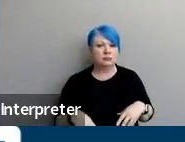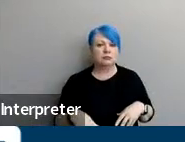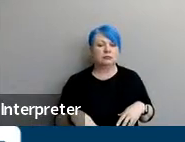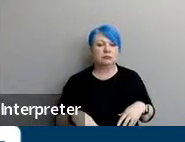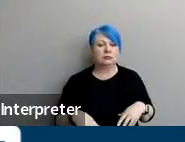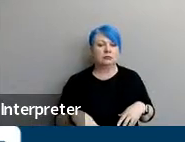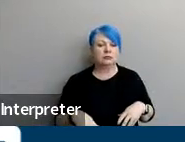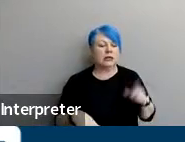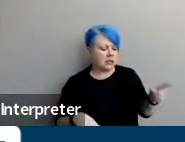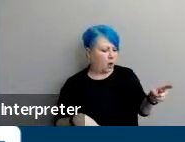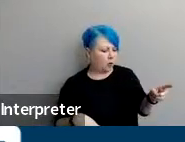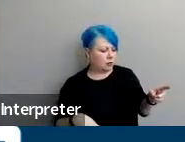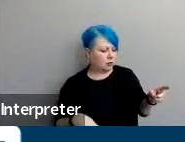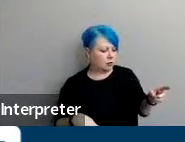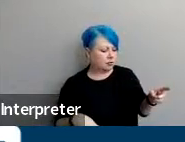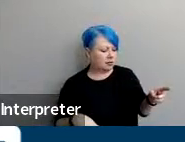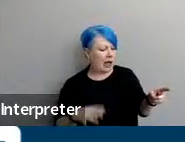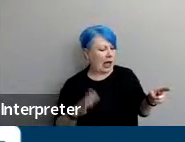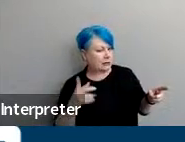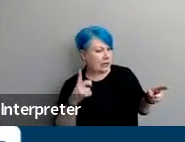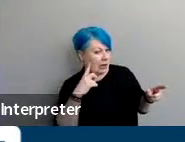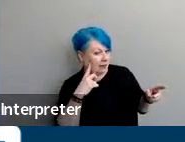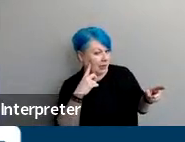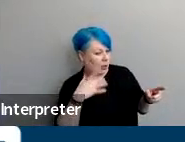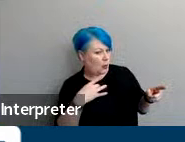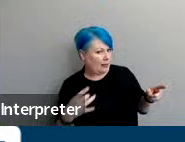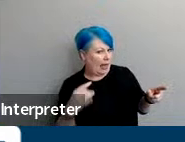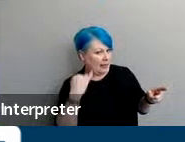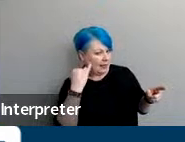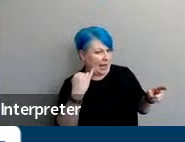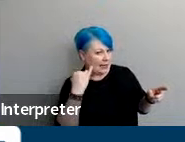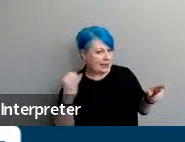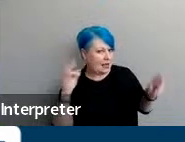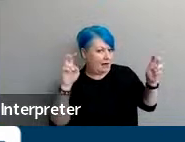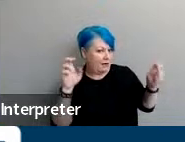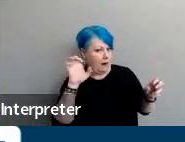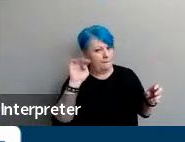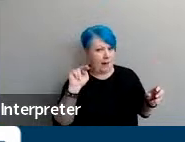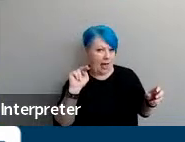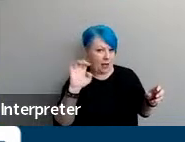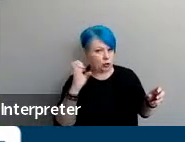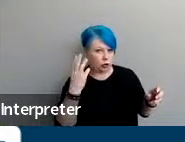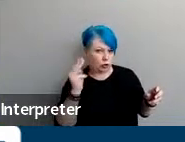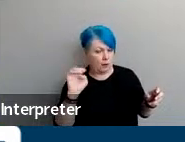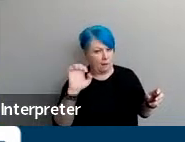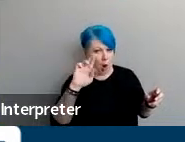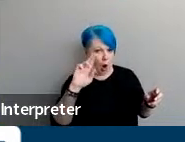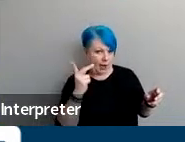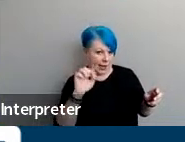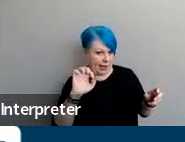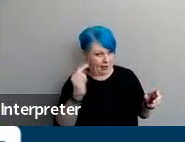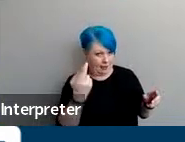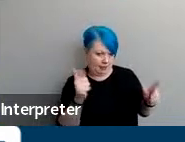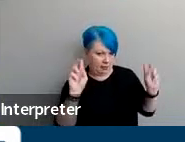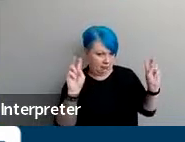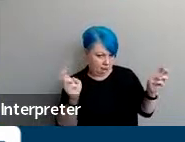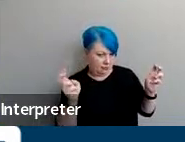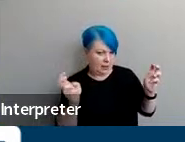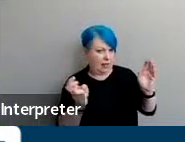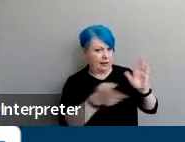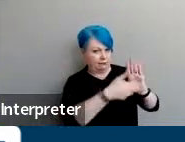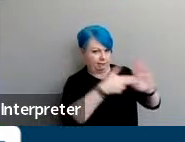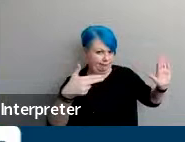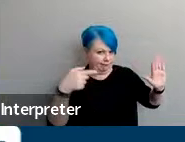I was kind of figured that you would like the idea of benchmarking this. If we benchmark this, okay, and we find